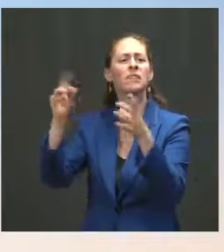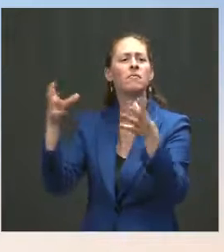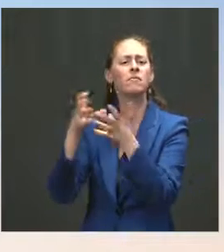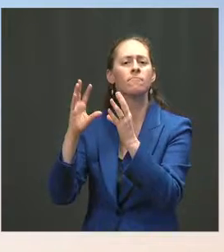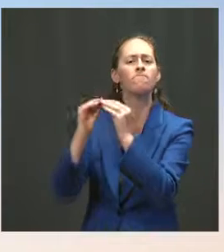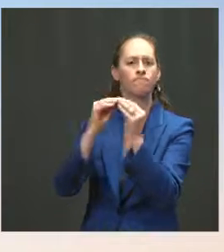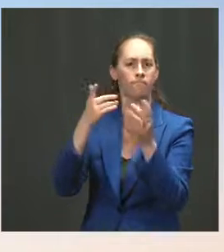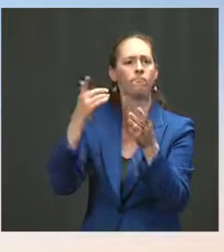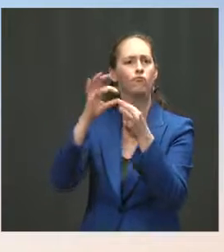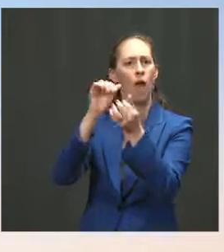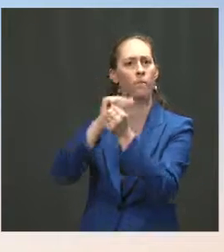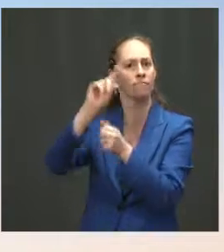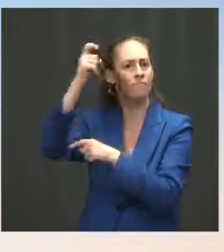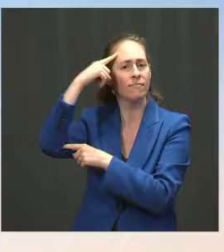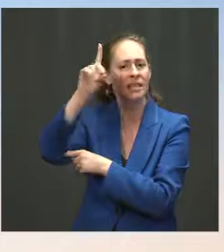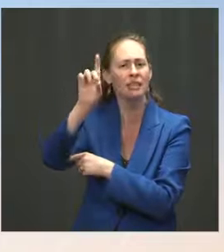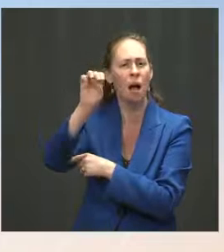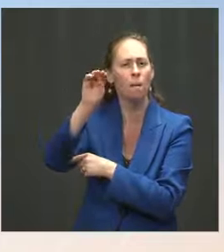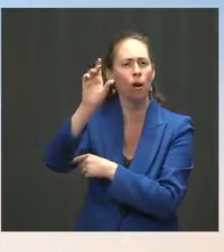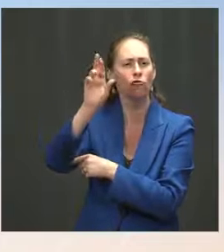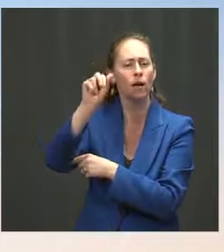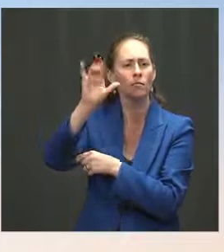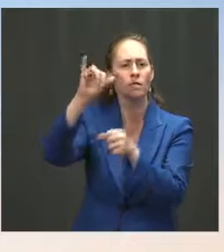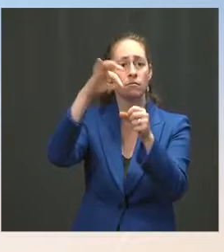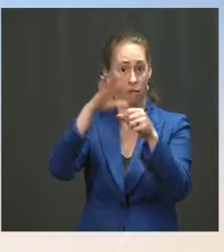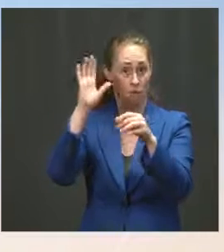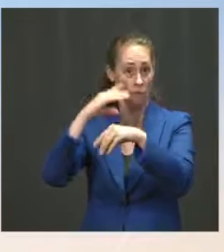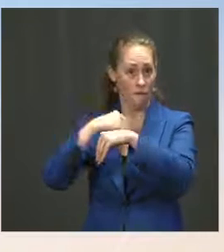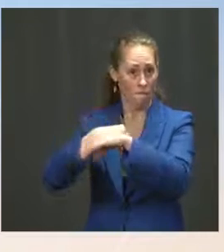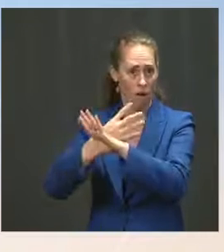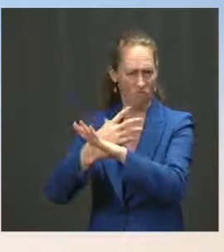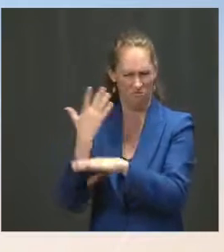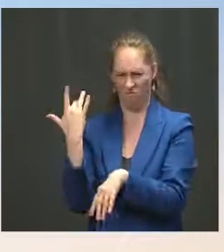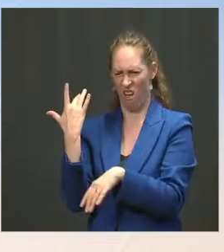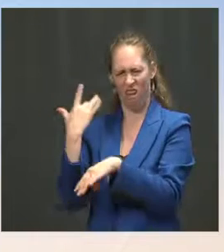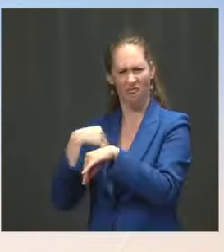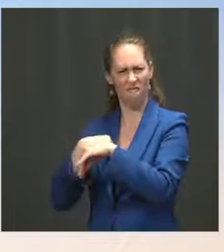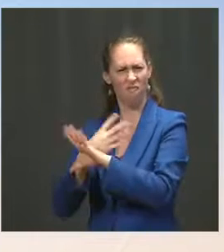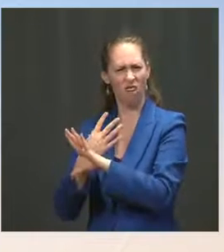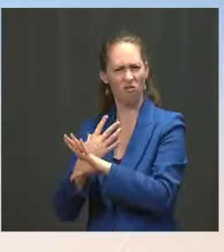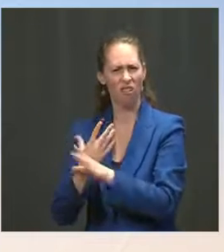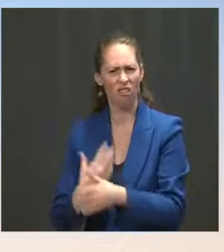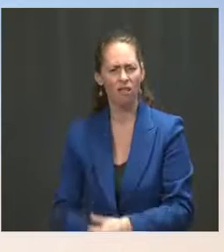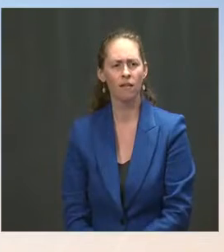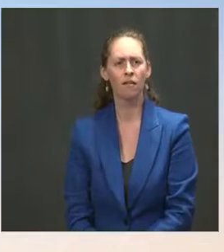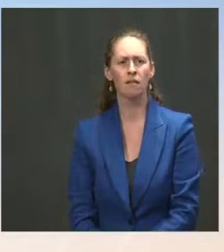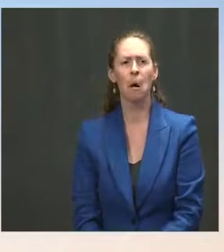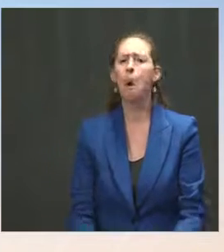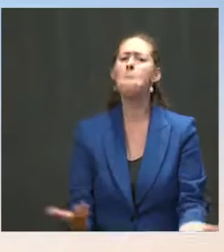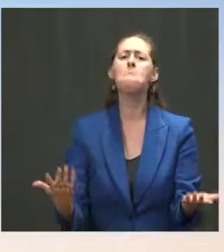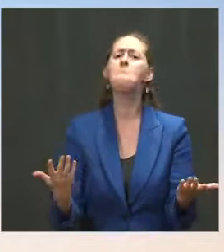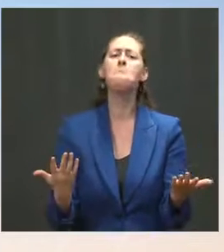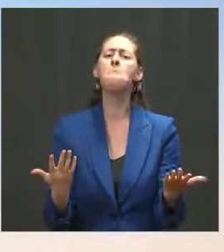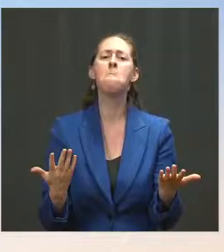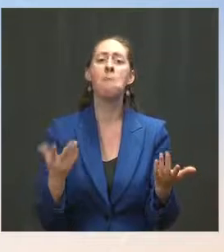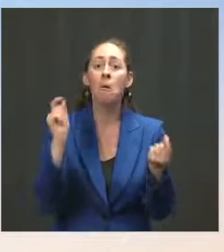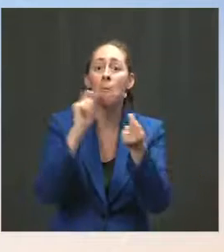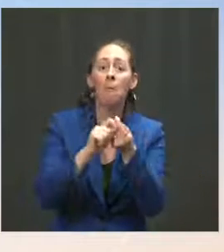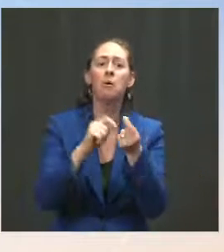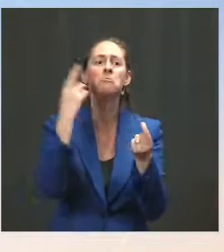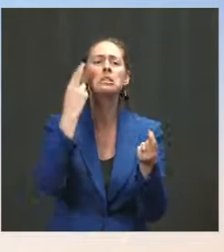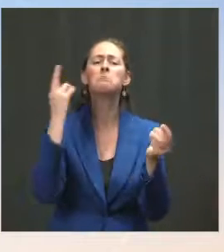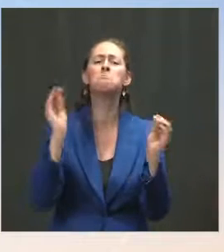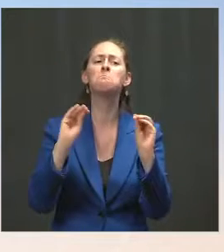conducted virtually and not in person? Not necessarily. I think we're assessing, and as are other leaders and countries